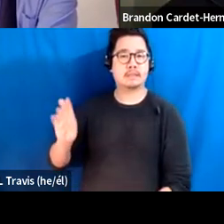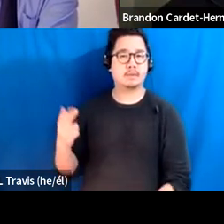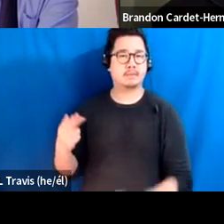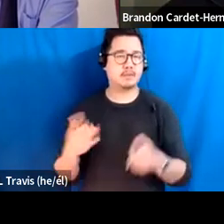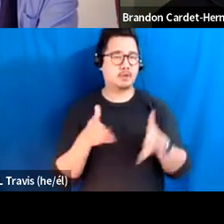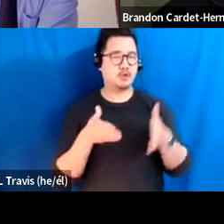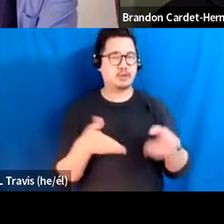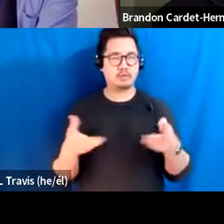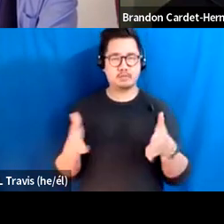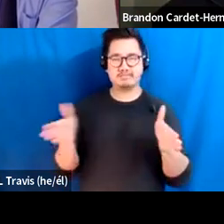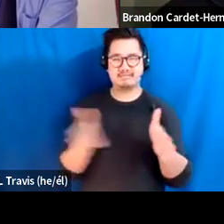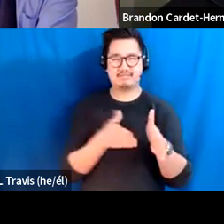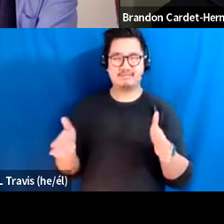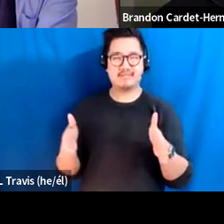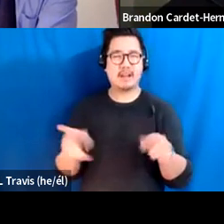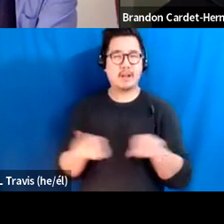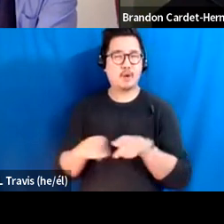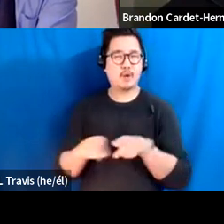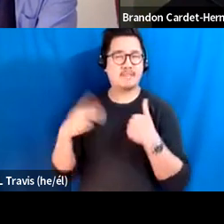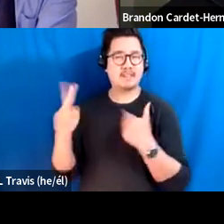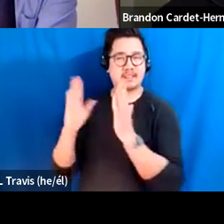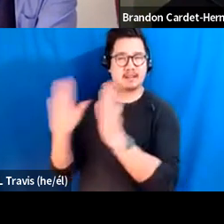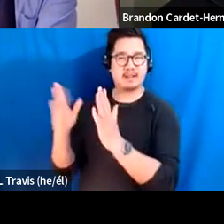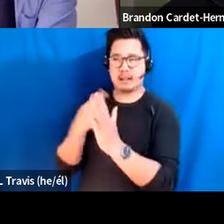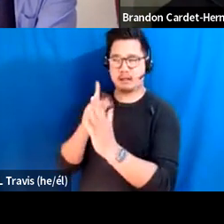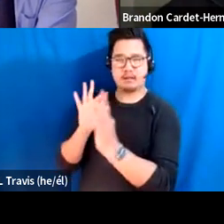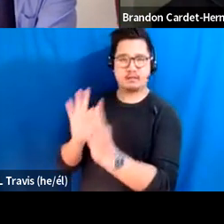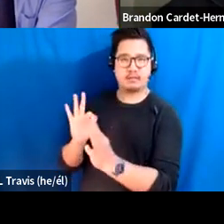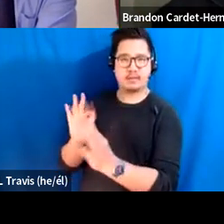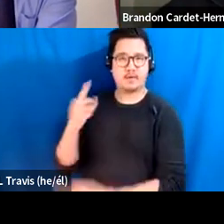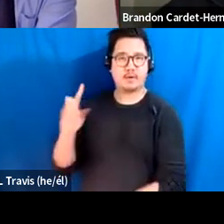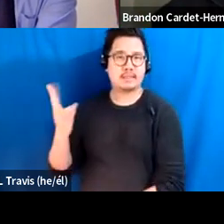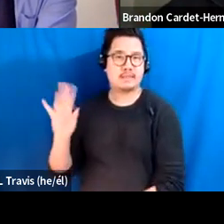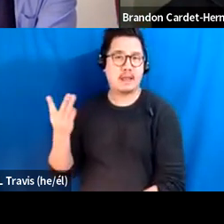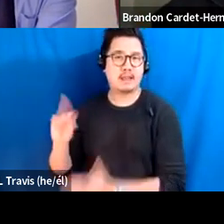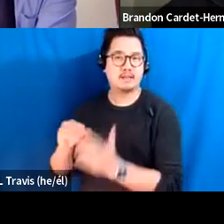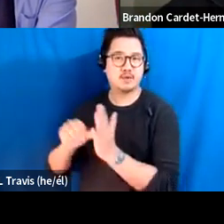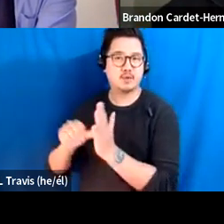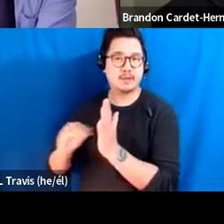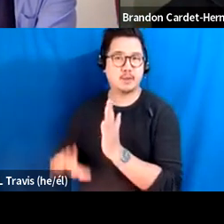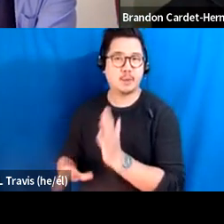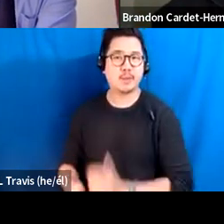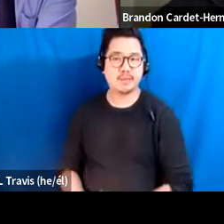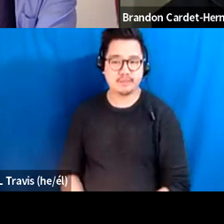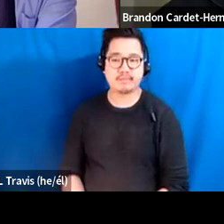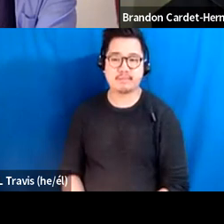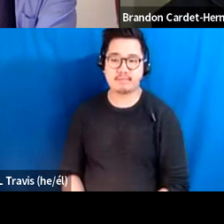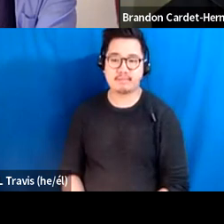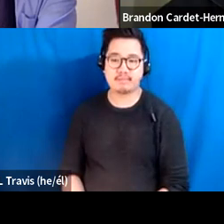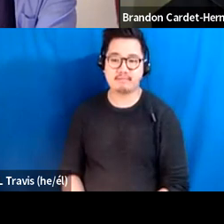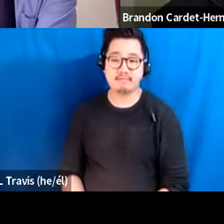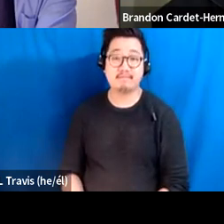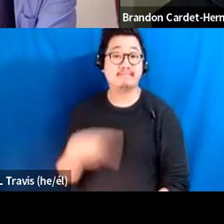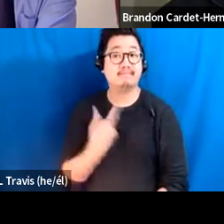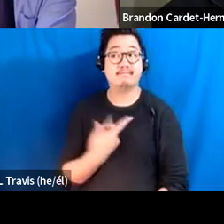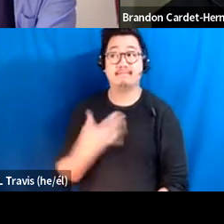little sort of second hallway off of that which i think is perfect for um seventh and eighth grade um you know i had the benefit of coming into new